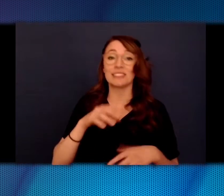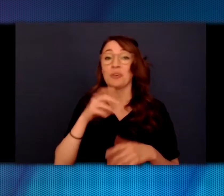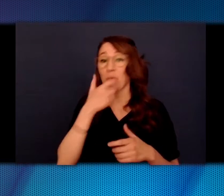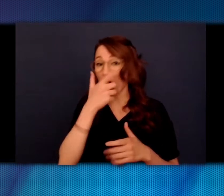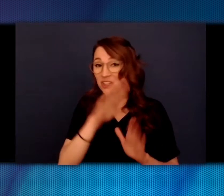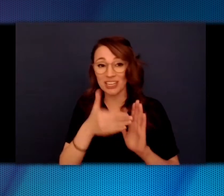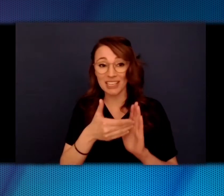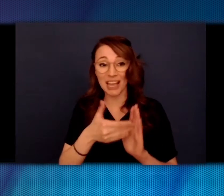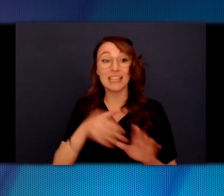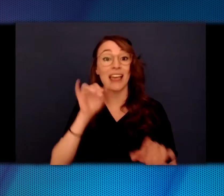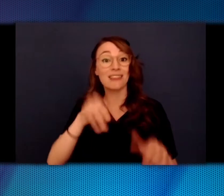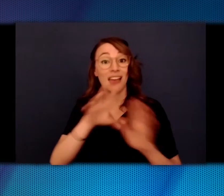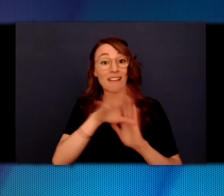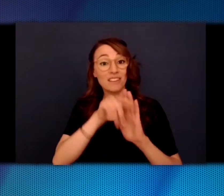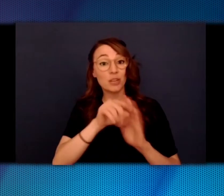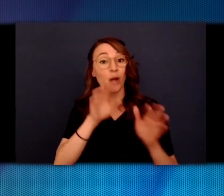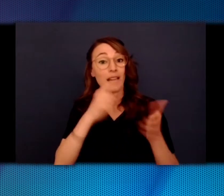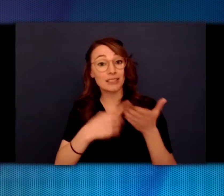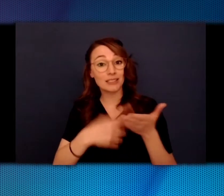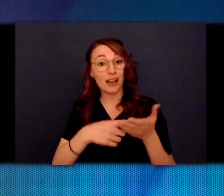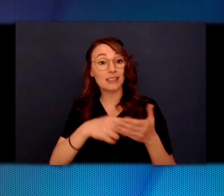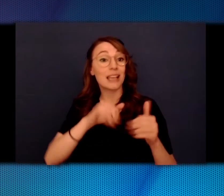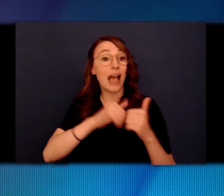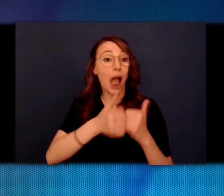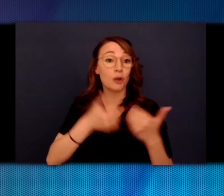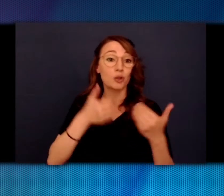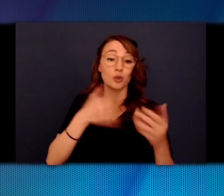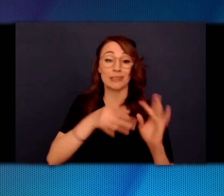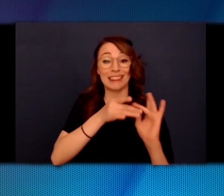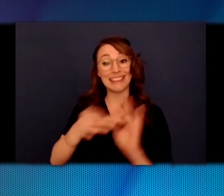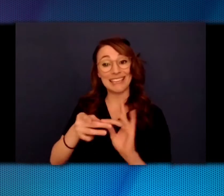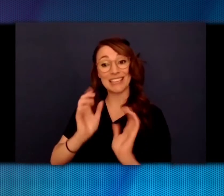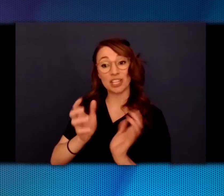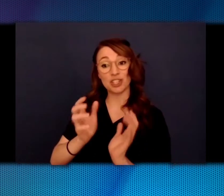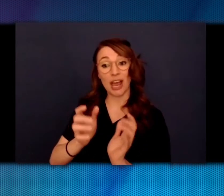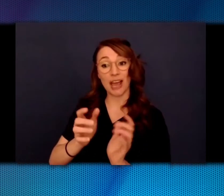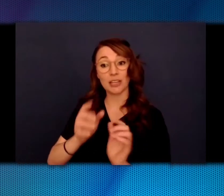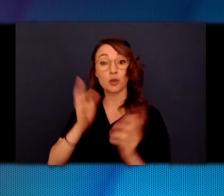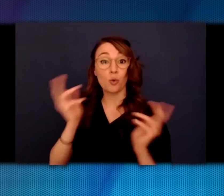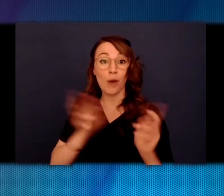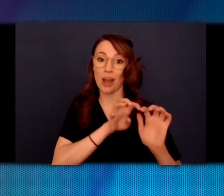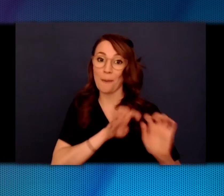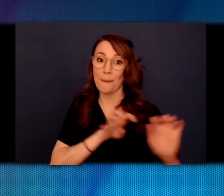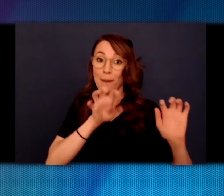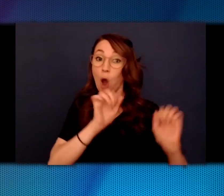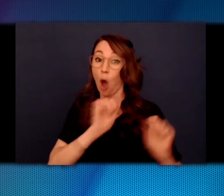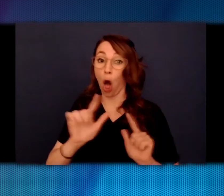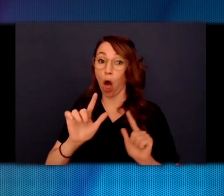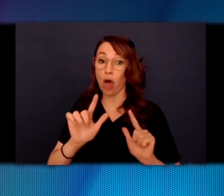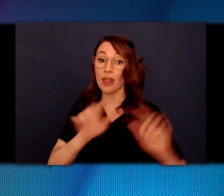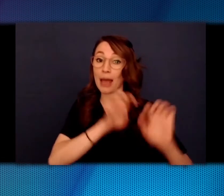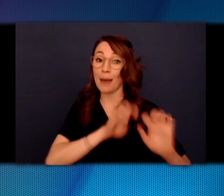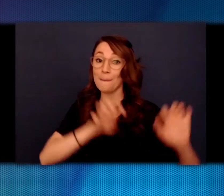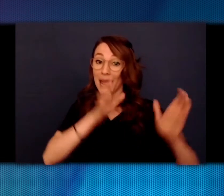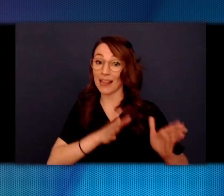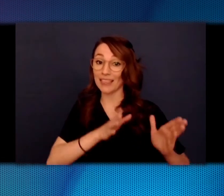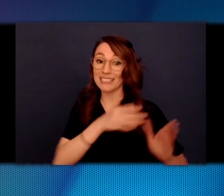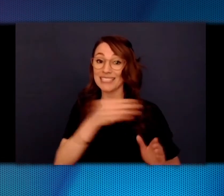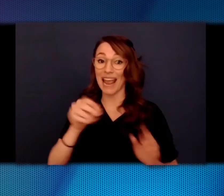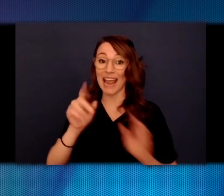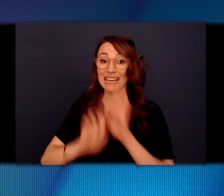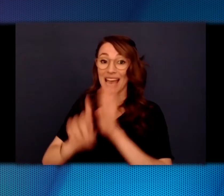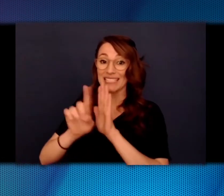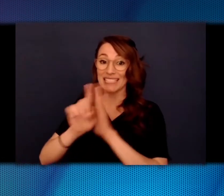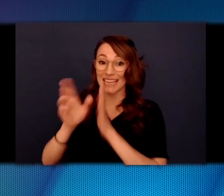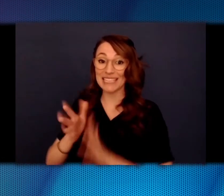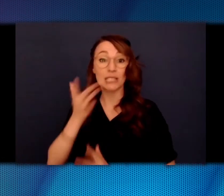to all panelists and attendees. I'm saying it now, so that way everyone knows we want everybody chatting with